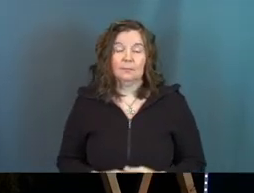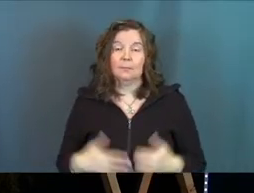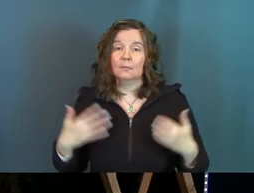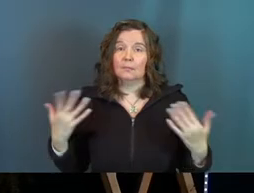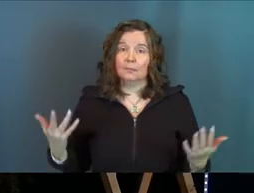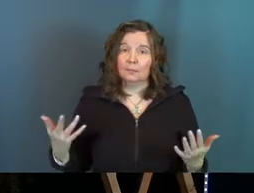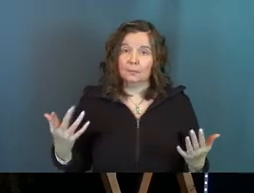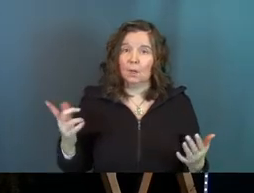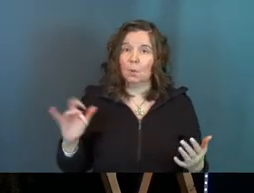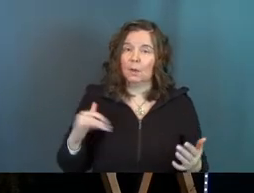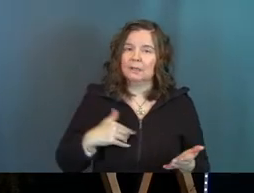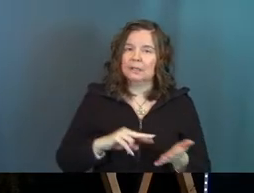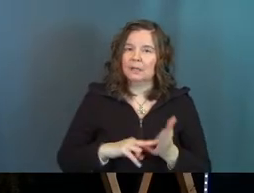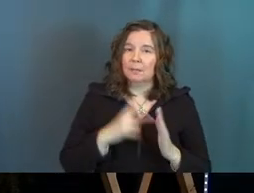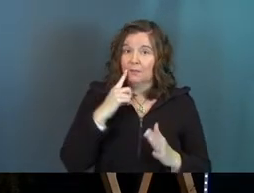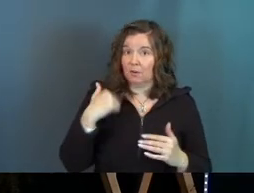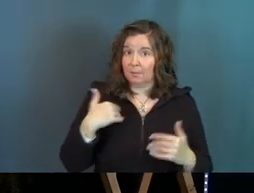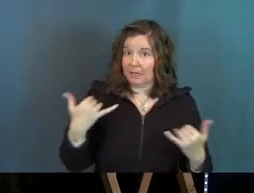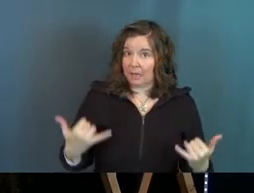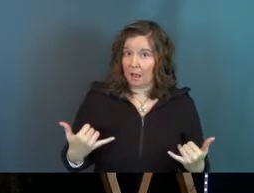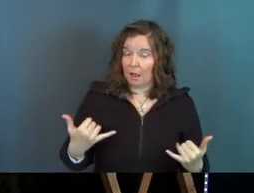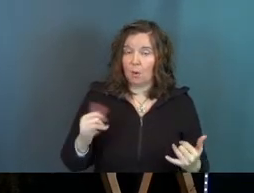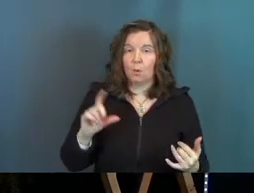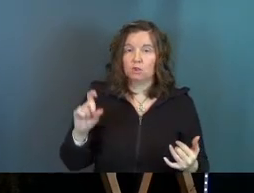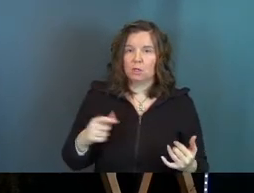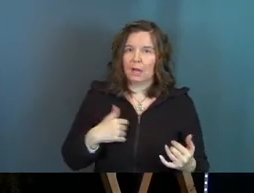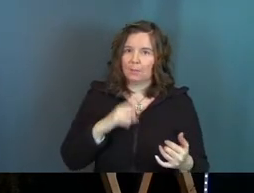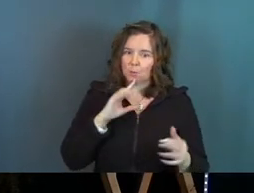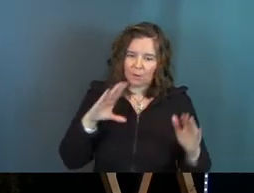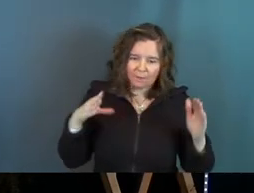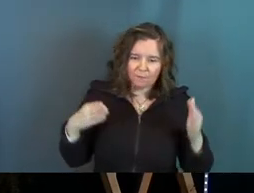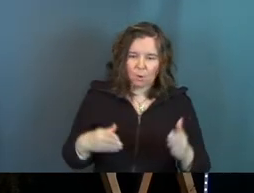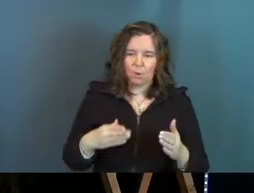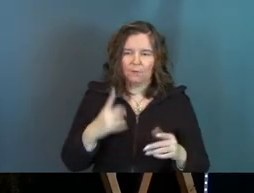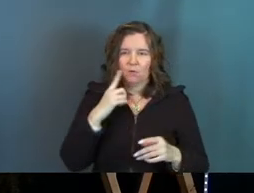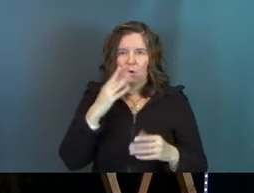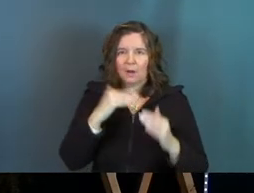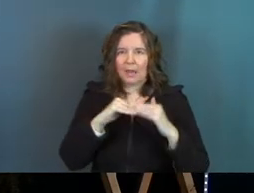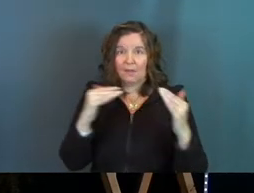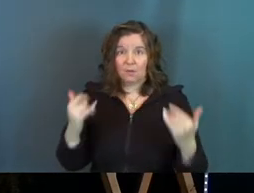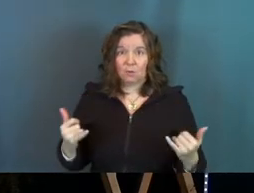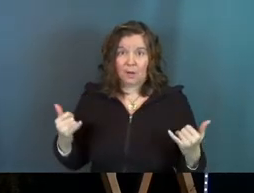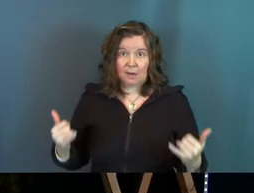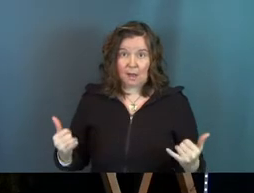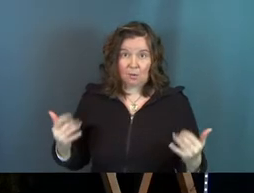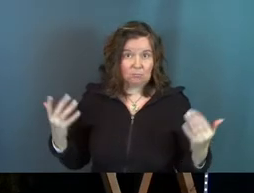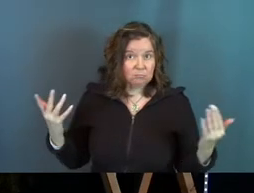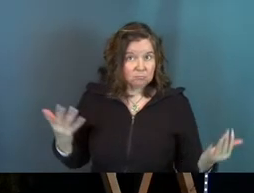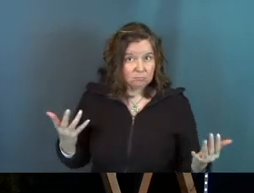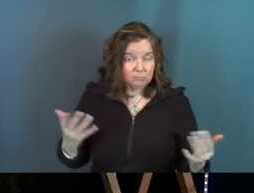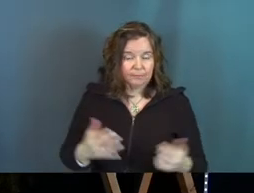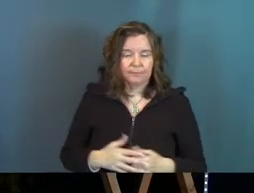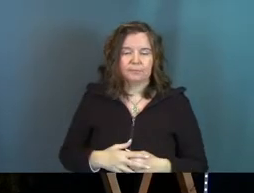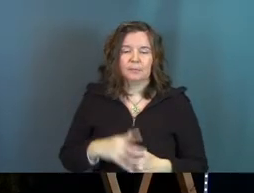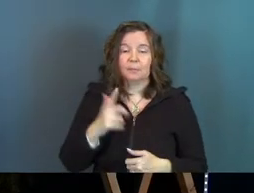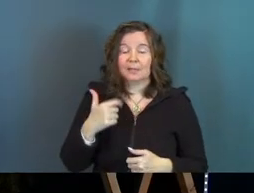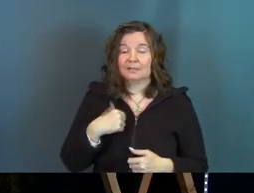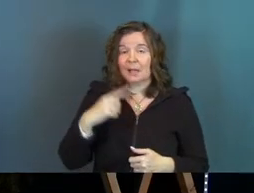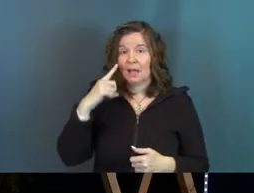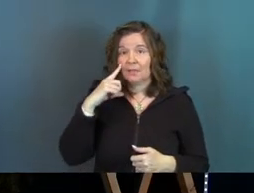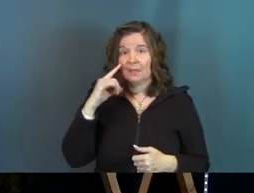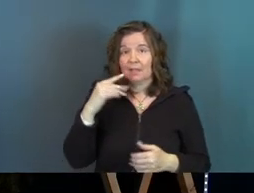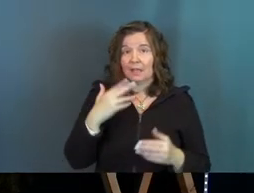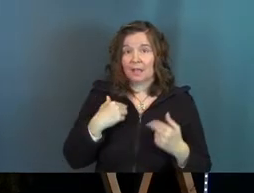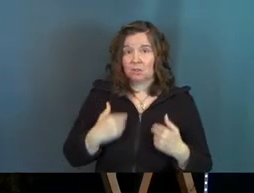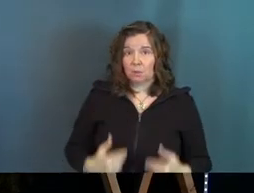So what does this all mean for me right now? Like what should I be really focused on when it comes to heaven right now? Because I think